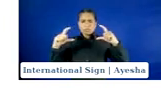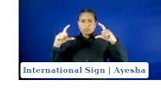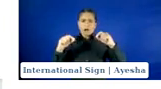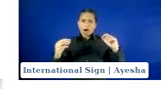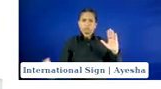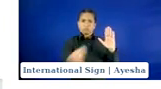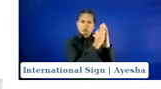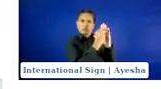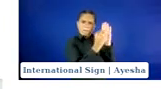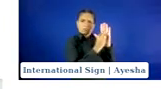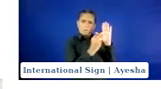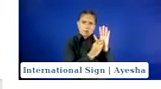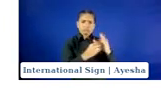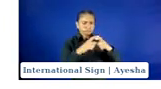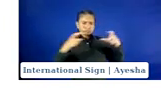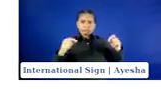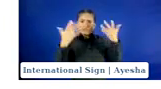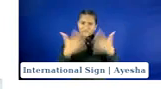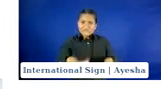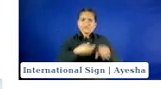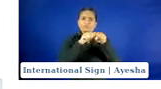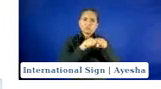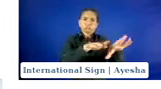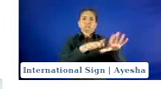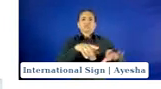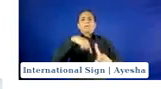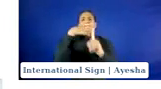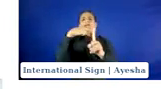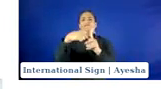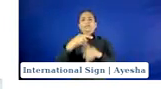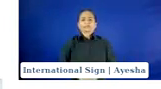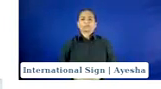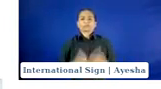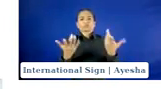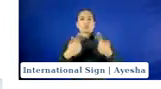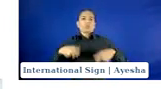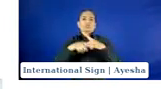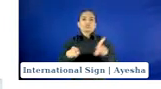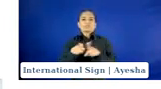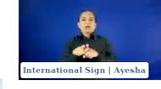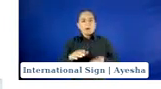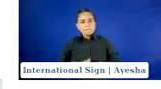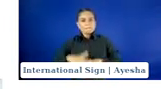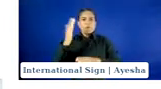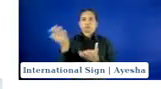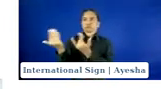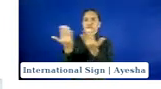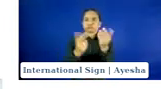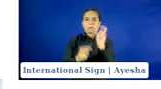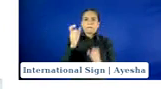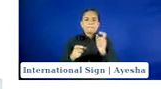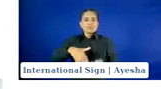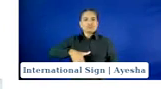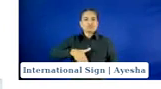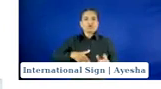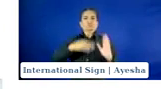for registration. That was the Zambian experience in terms of moving from paper-based to the digital system.